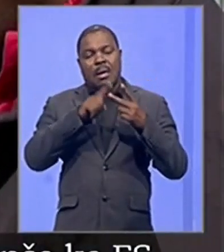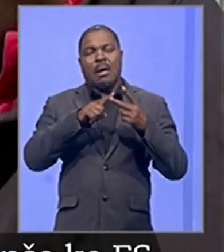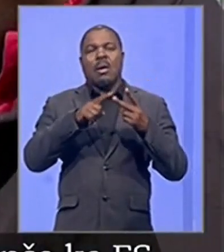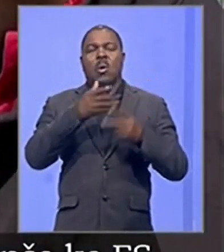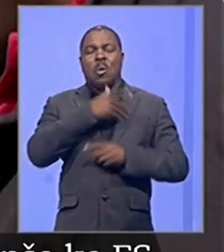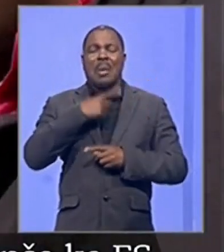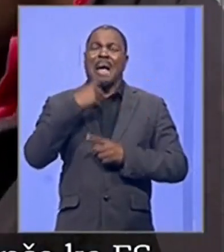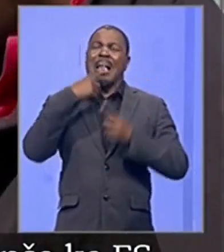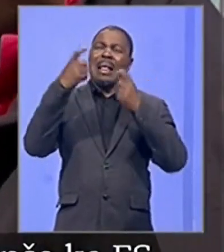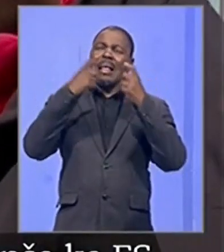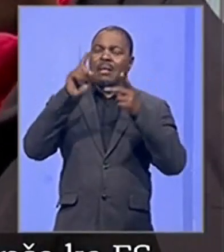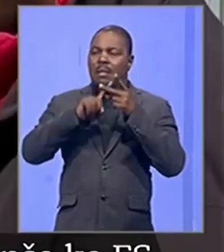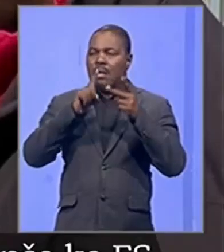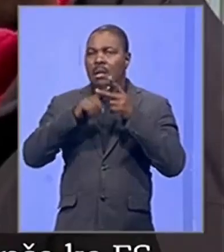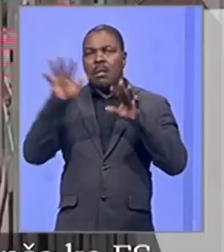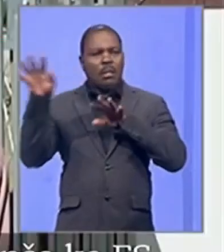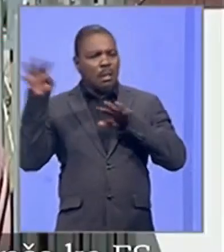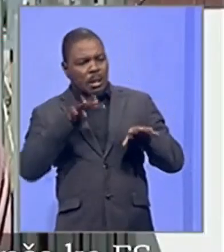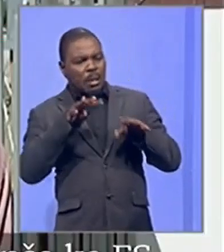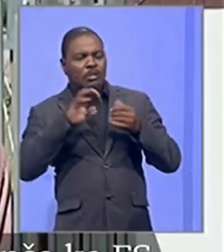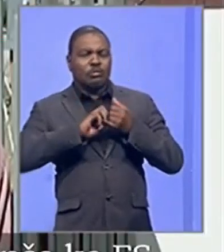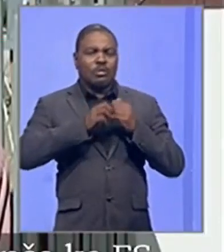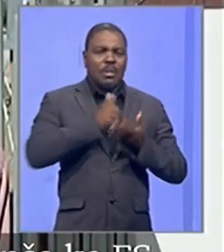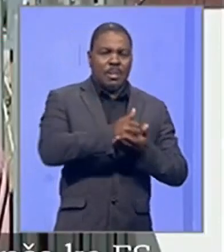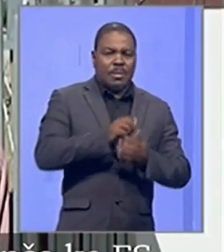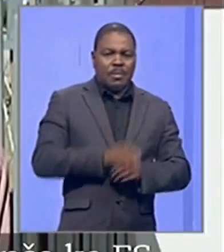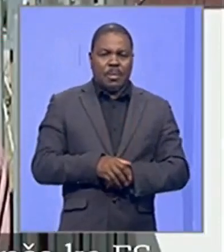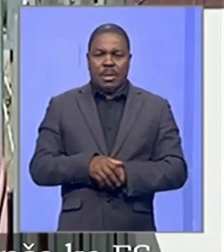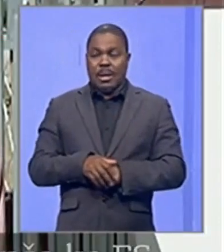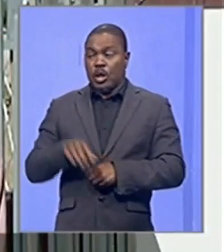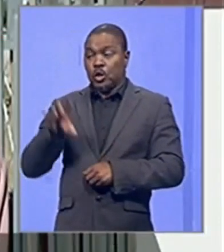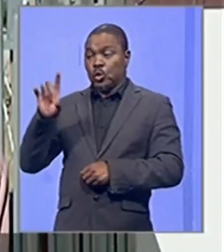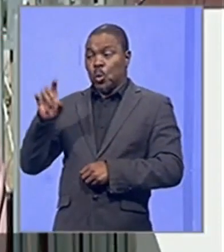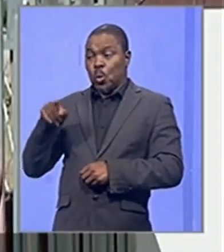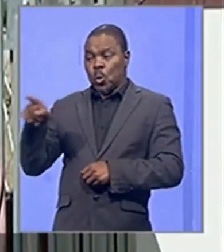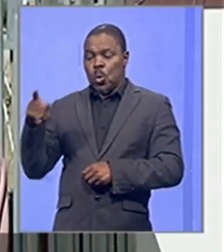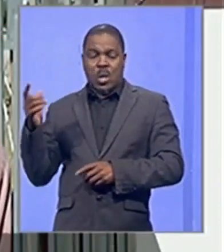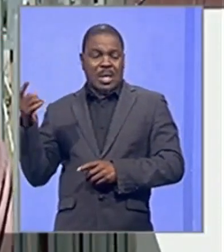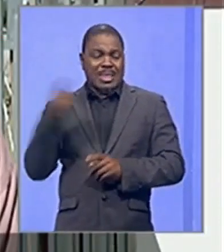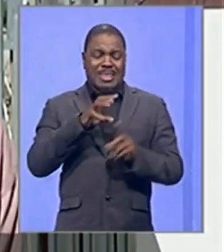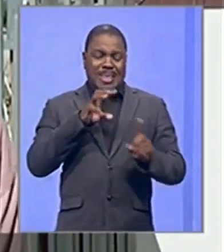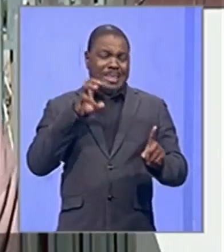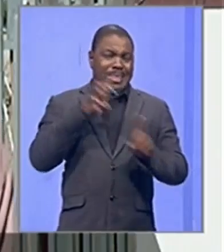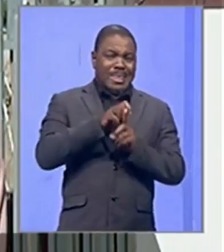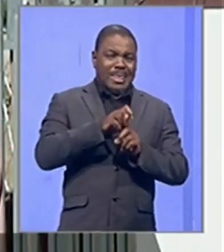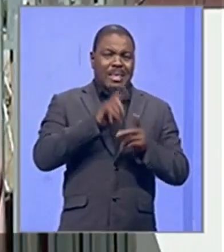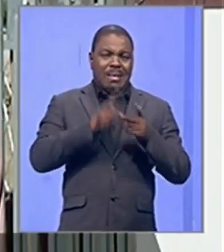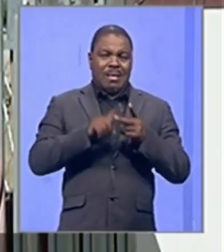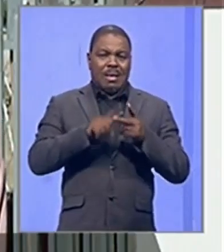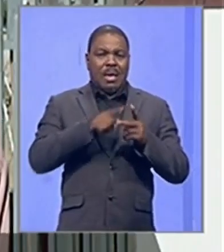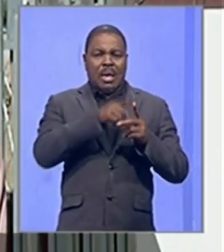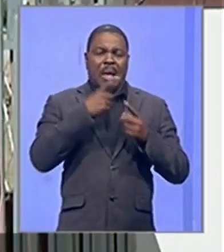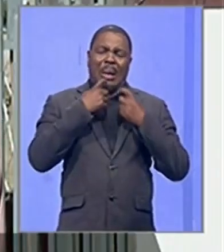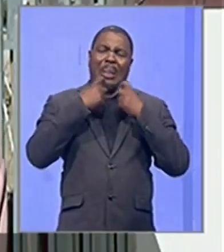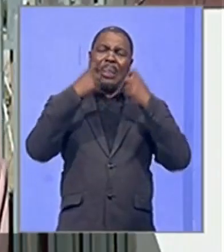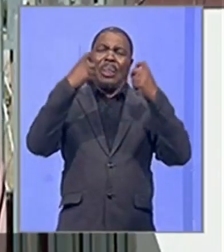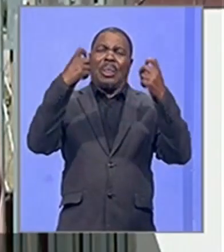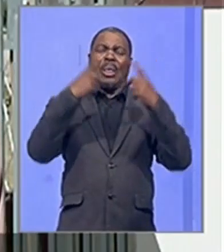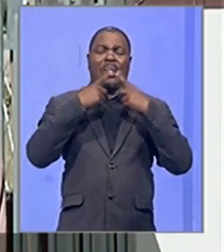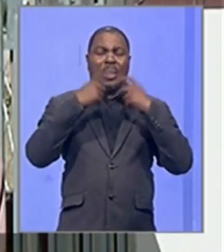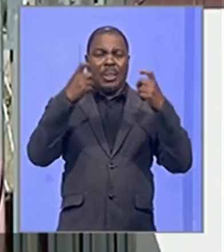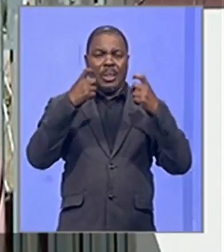ba gokela lelapeng go ka thuša. Ne di tla go yene thati moloma ga kgweletsa kgweditse